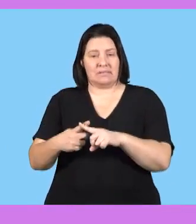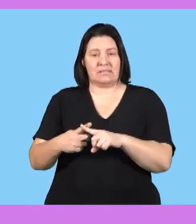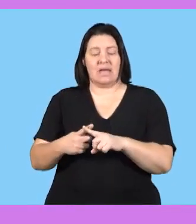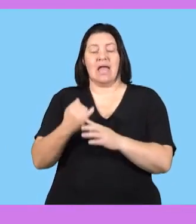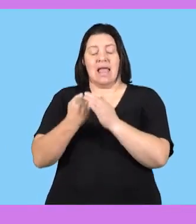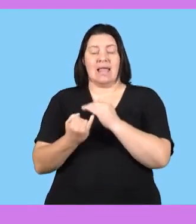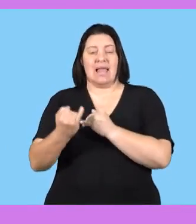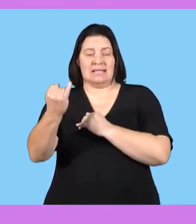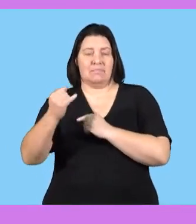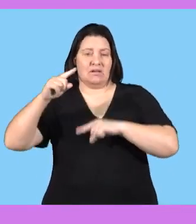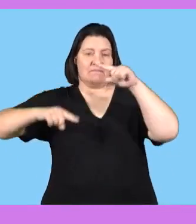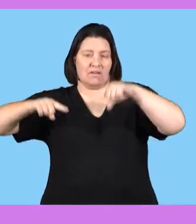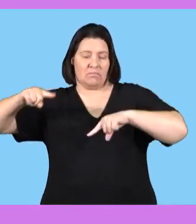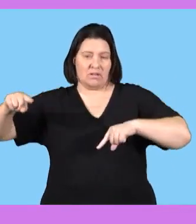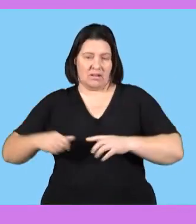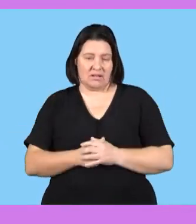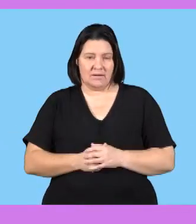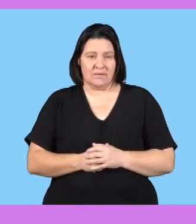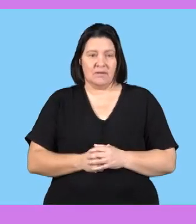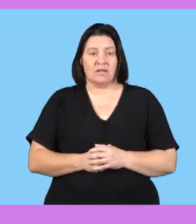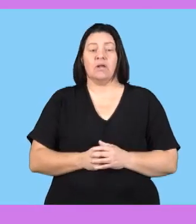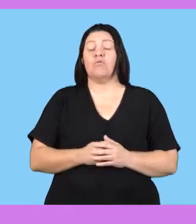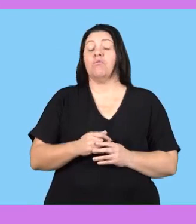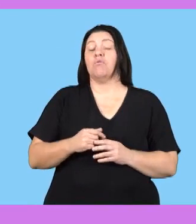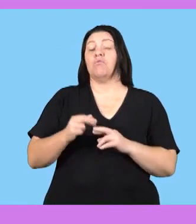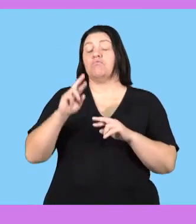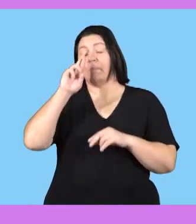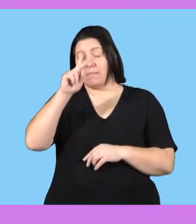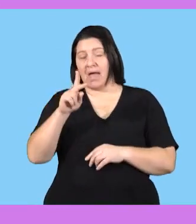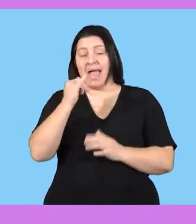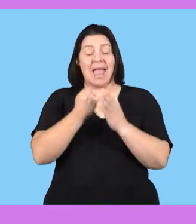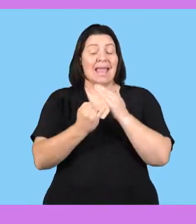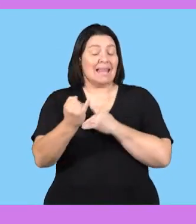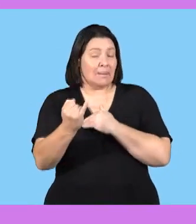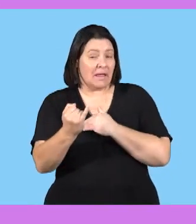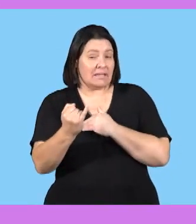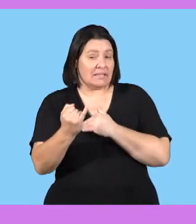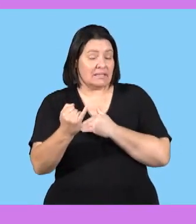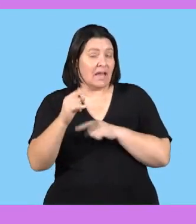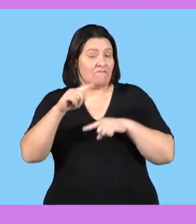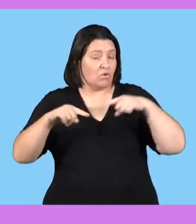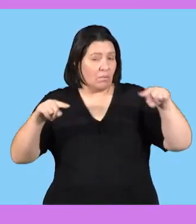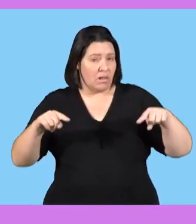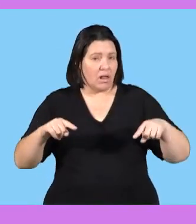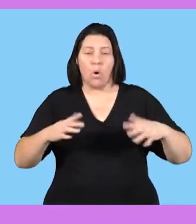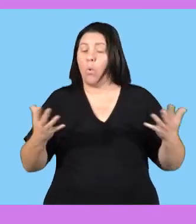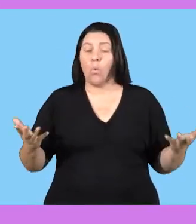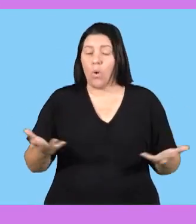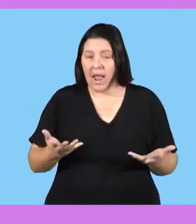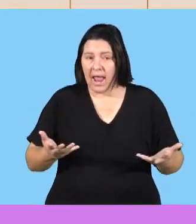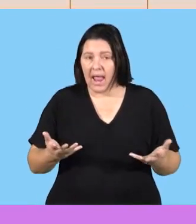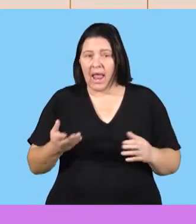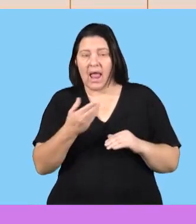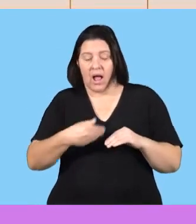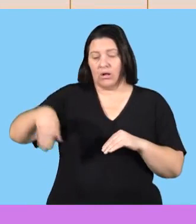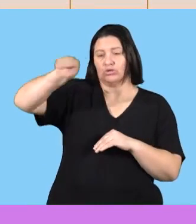the independent variable. And remember, the independent variable is that one which is found on top of